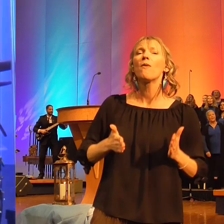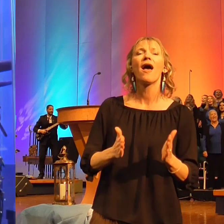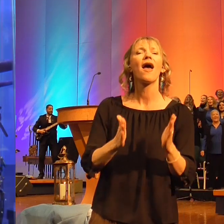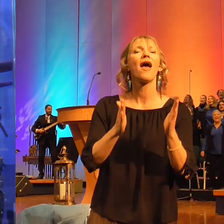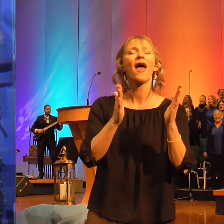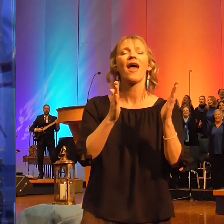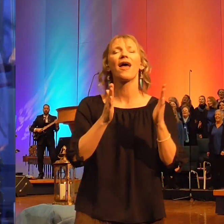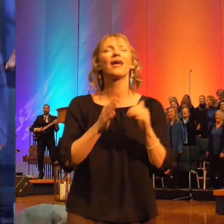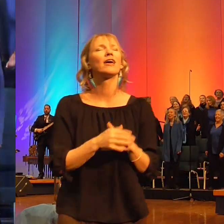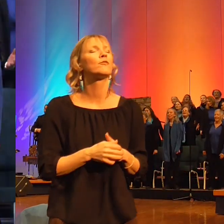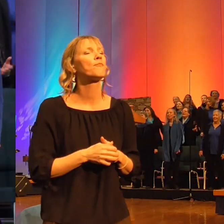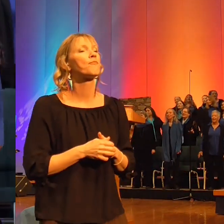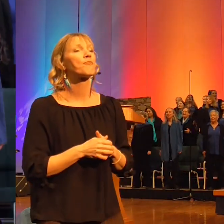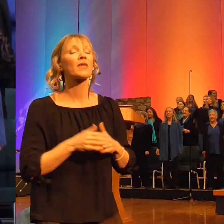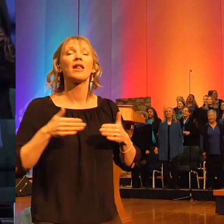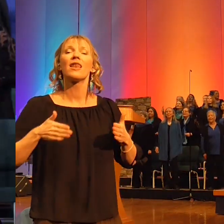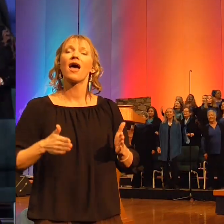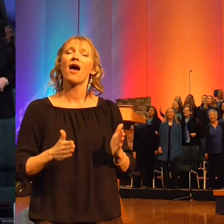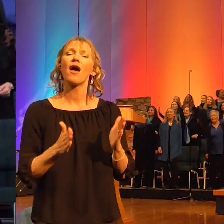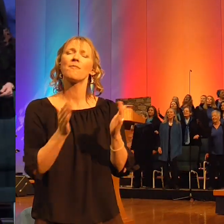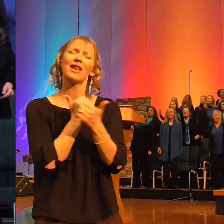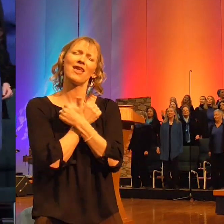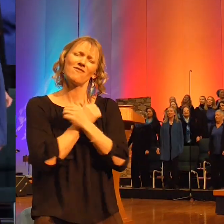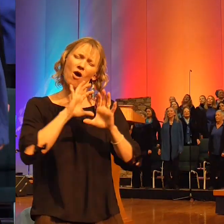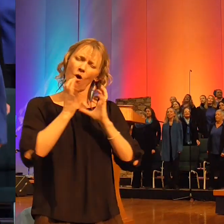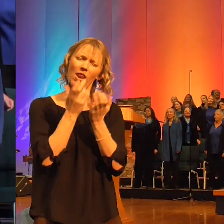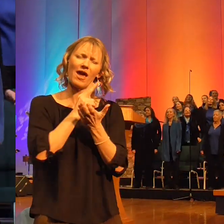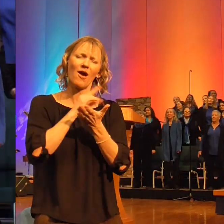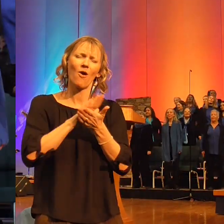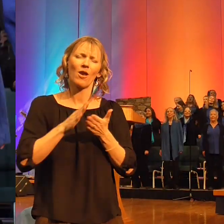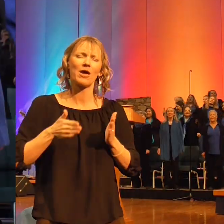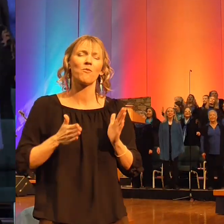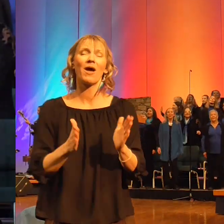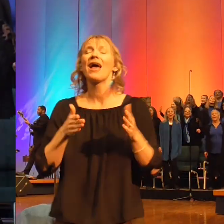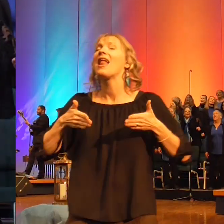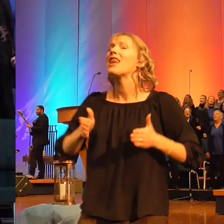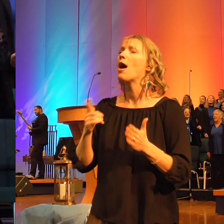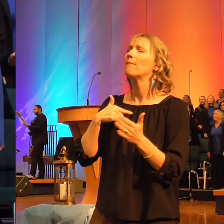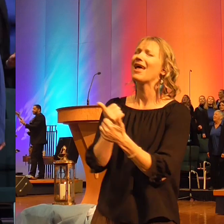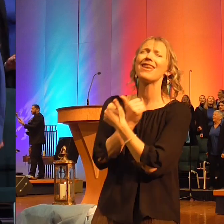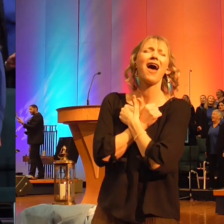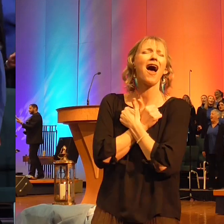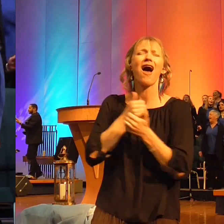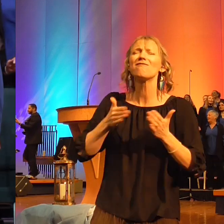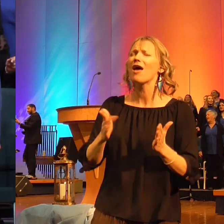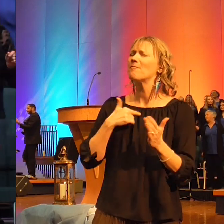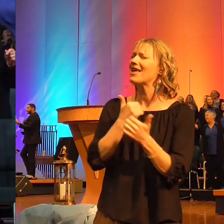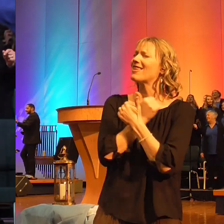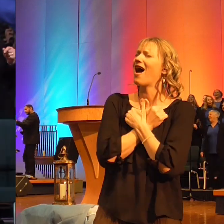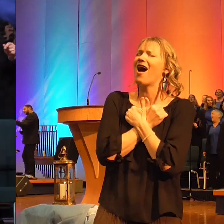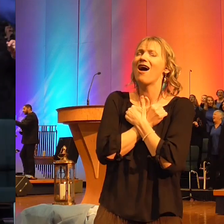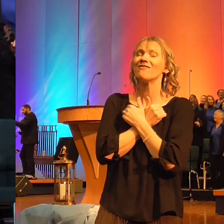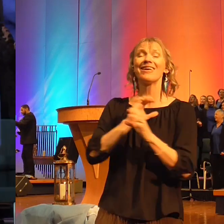holy way. Oh, let me love in a holy, holy way.